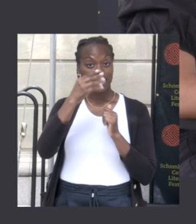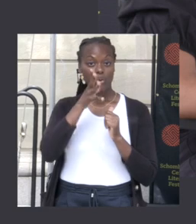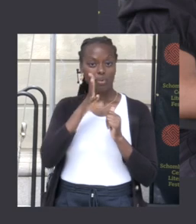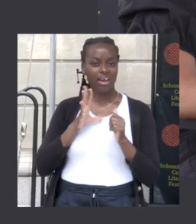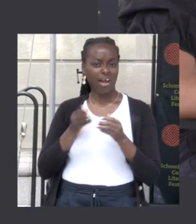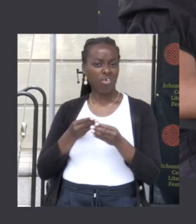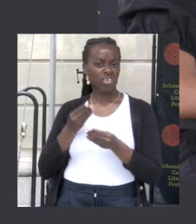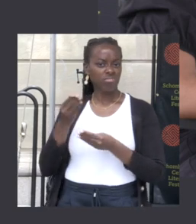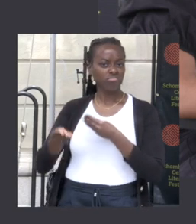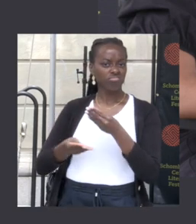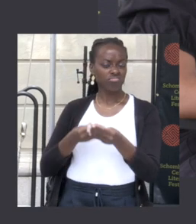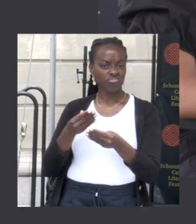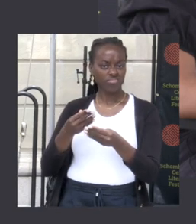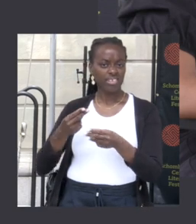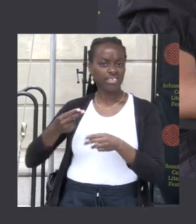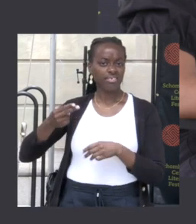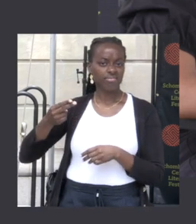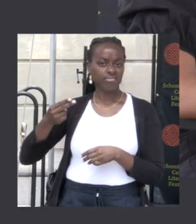the historical